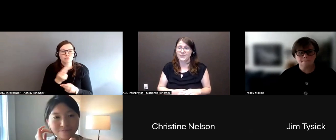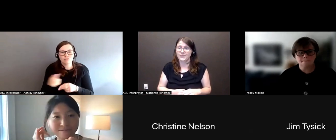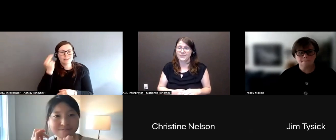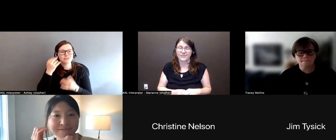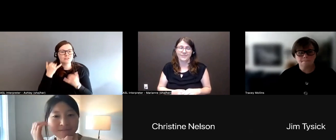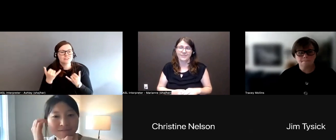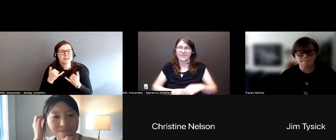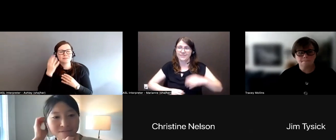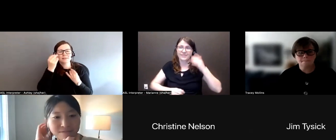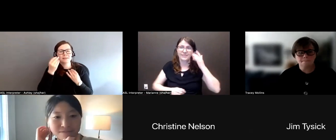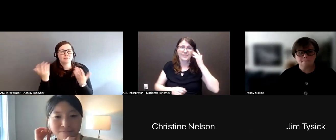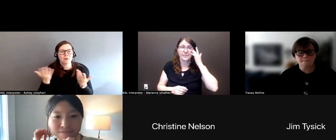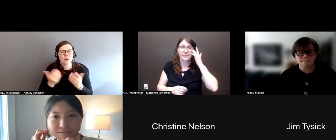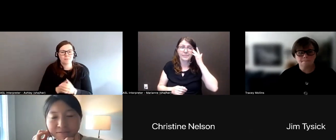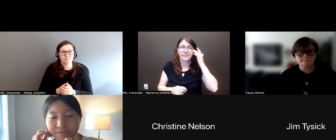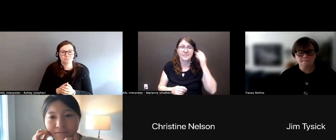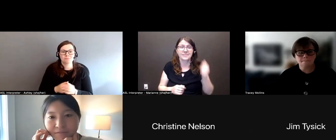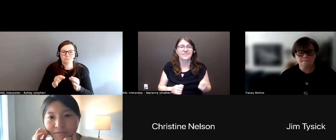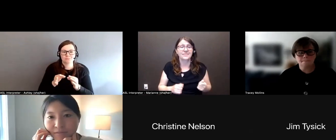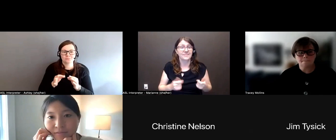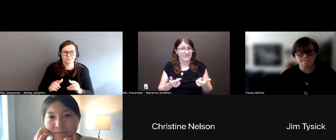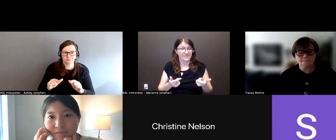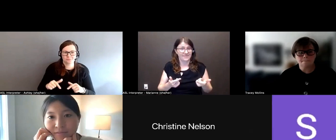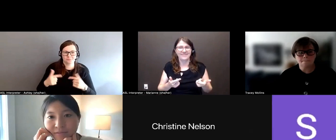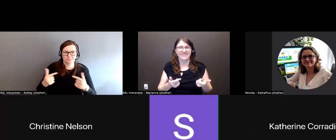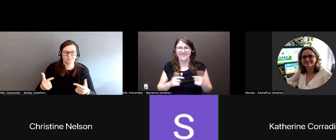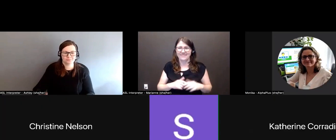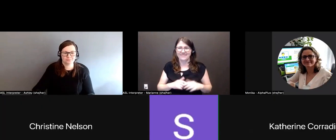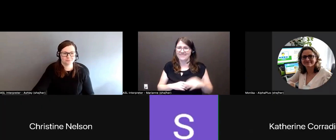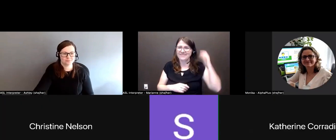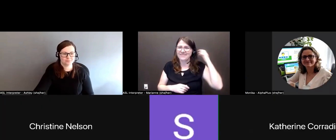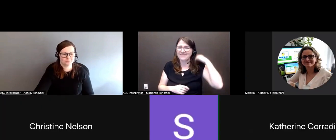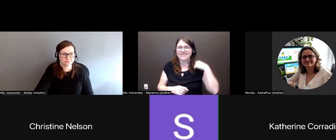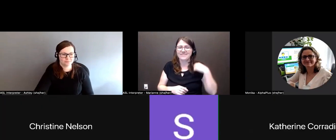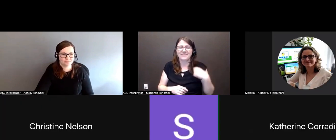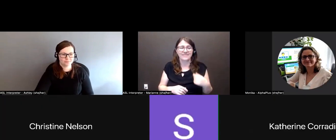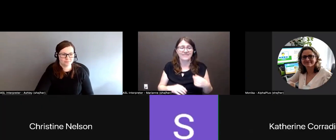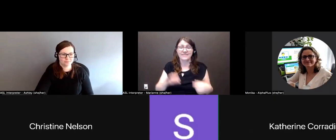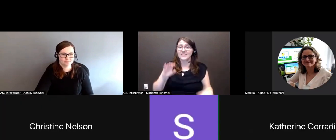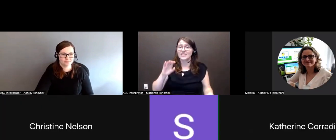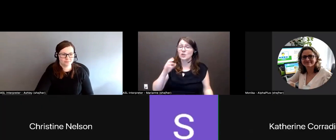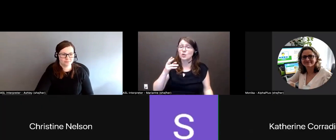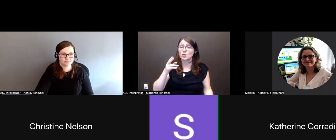you? And then if you want, feel free to turn on your video.